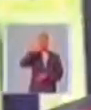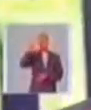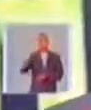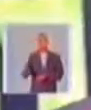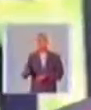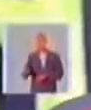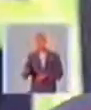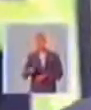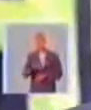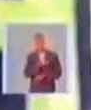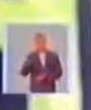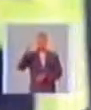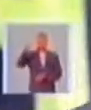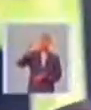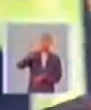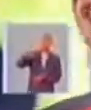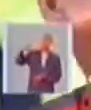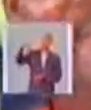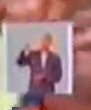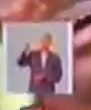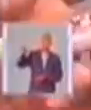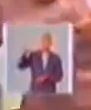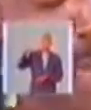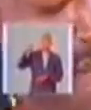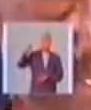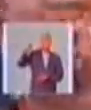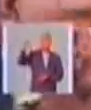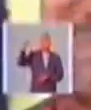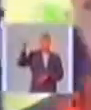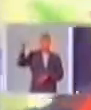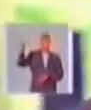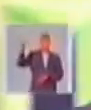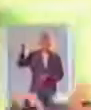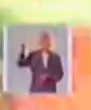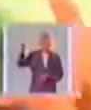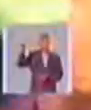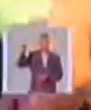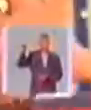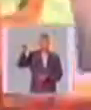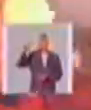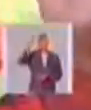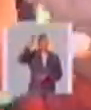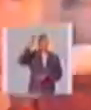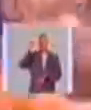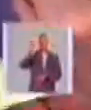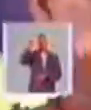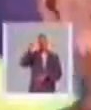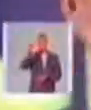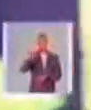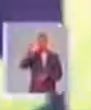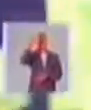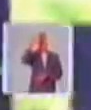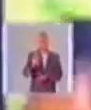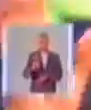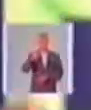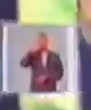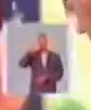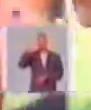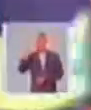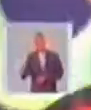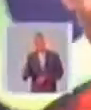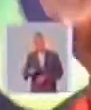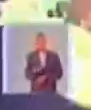verse number 29. Because I'm a car as a bitch as I'm a 12 master. I am a baby, I'm a Jesus Christ. So you